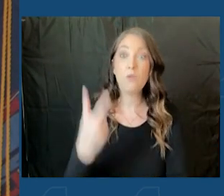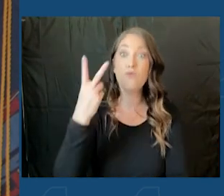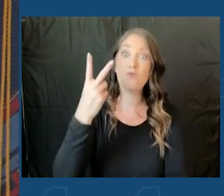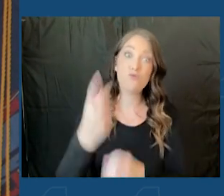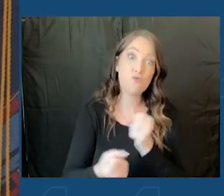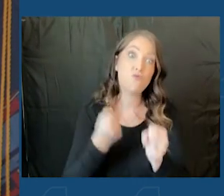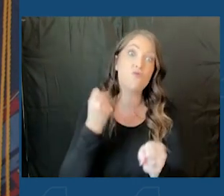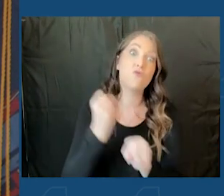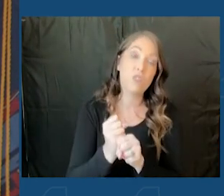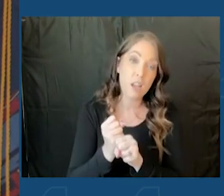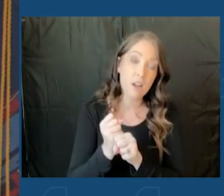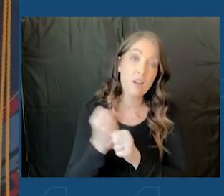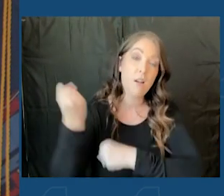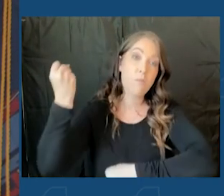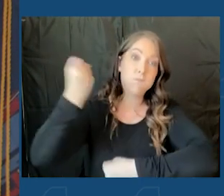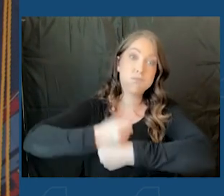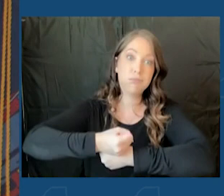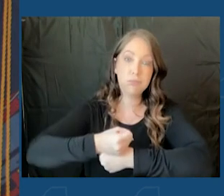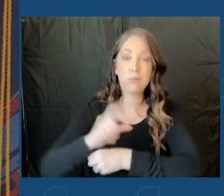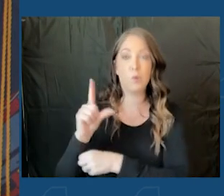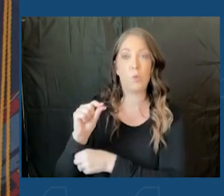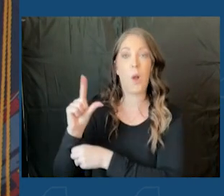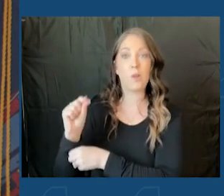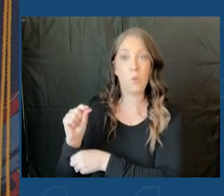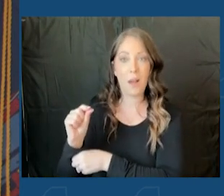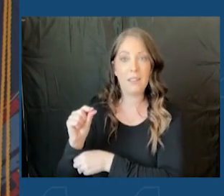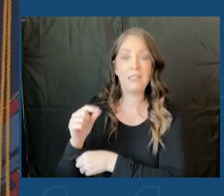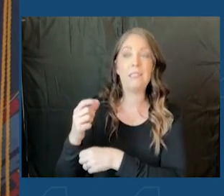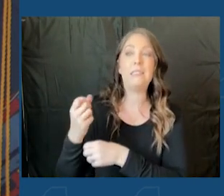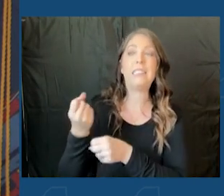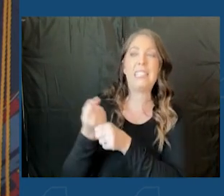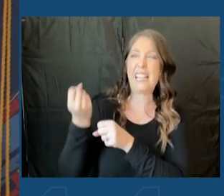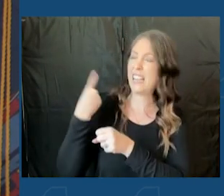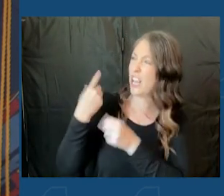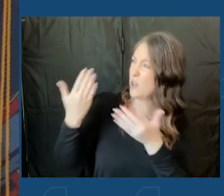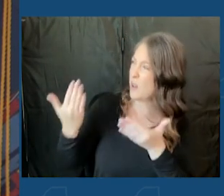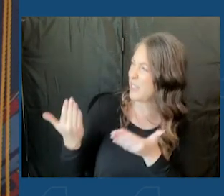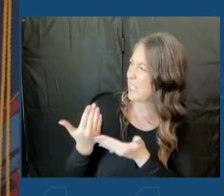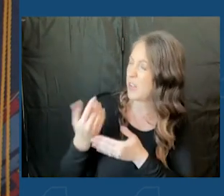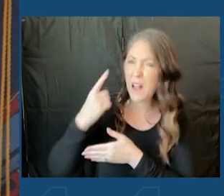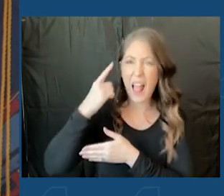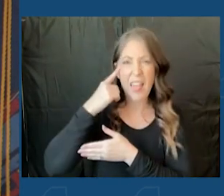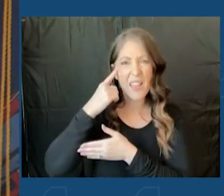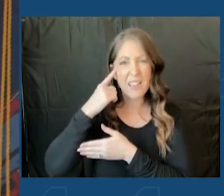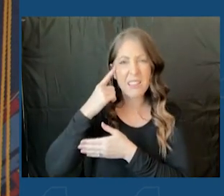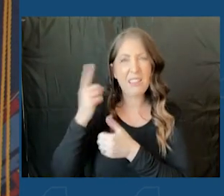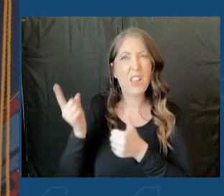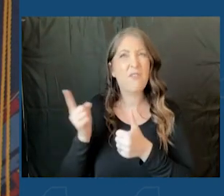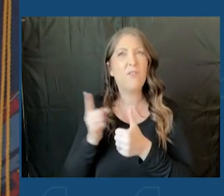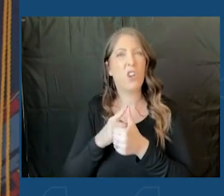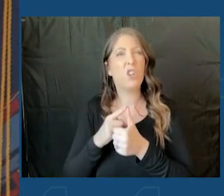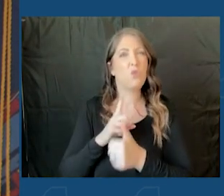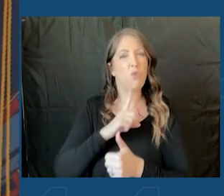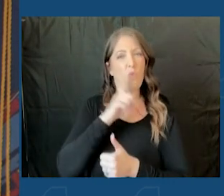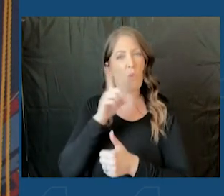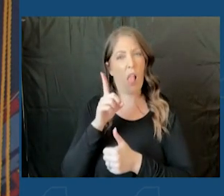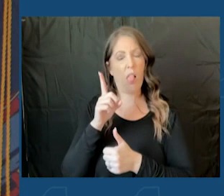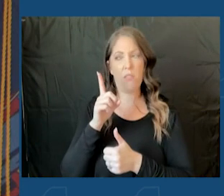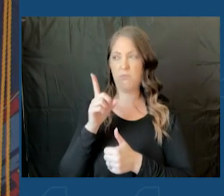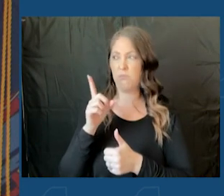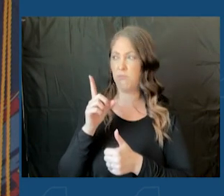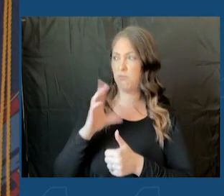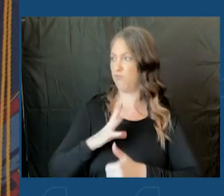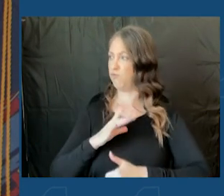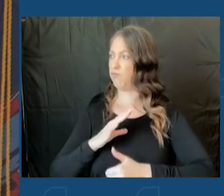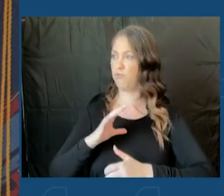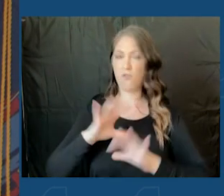2 years, shut down in 2020. Last year I was here, so I think it was the first probably real official act I did. I was